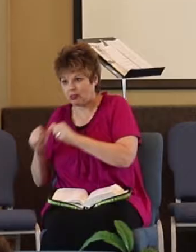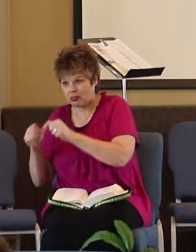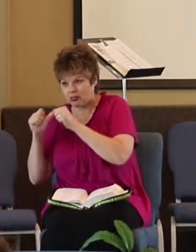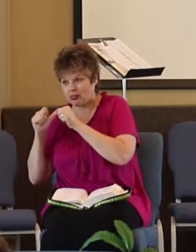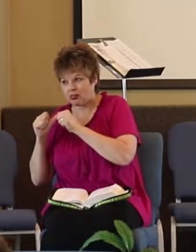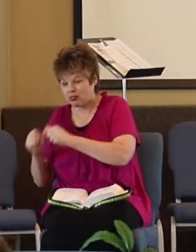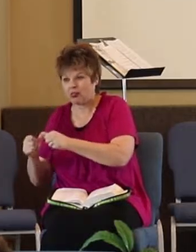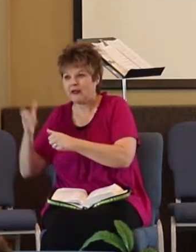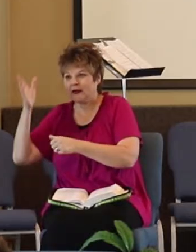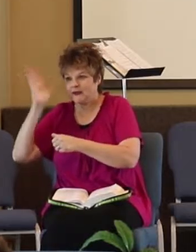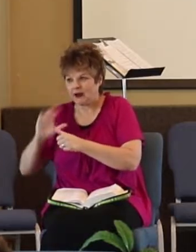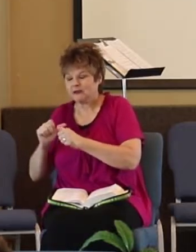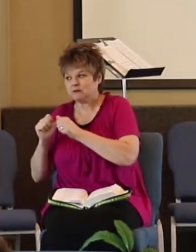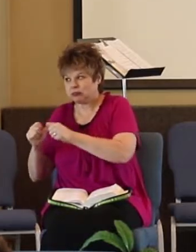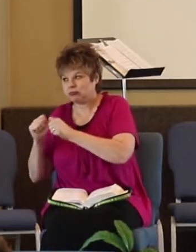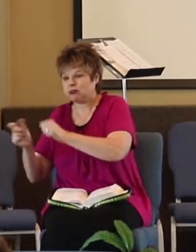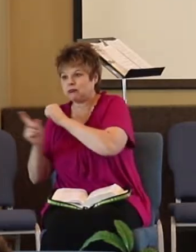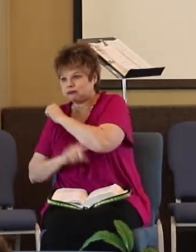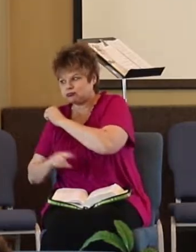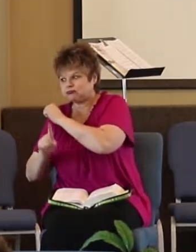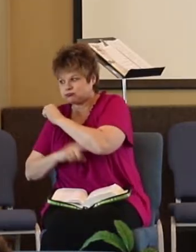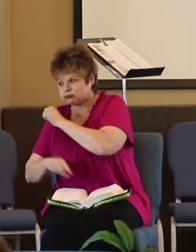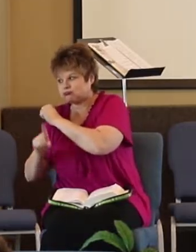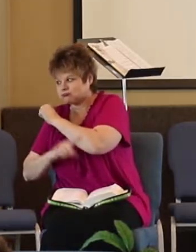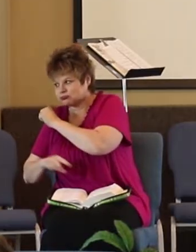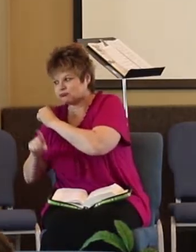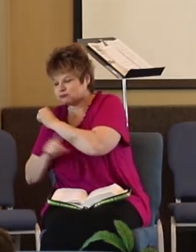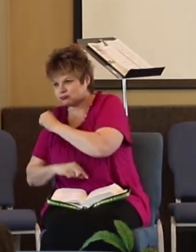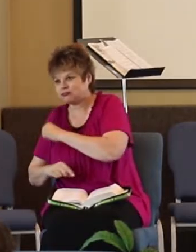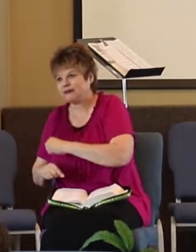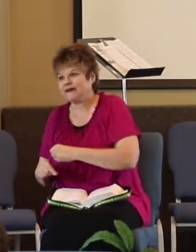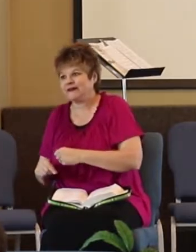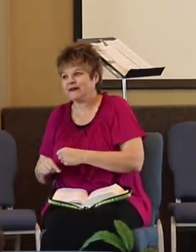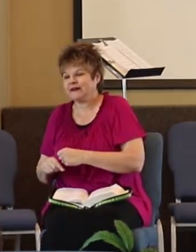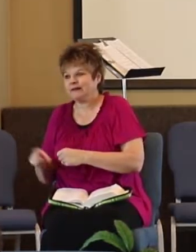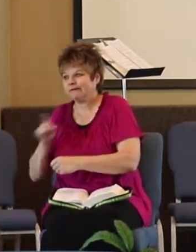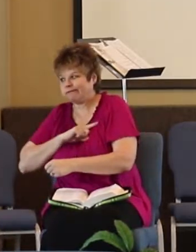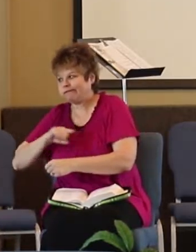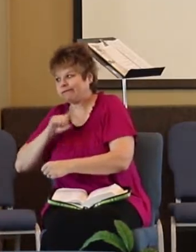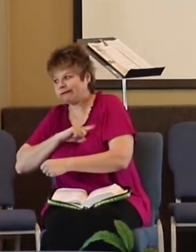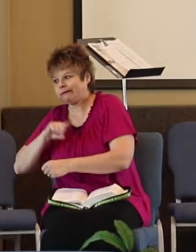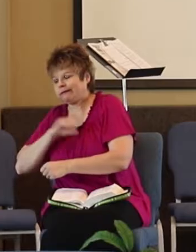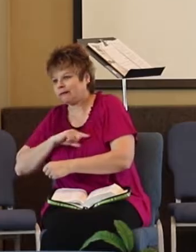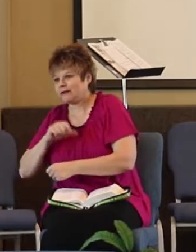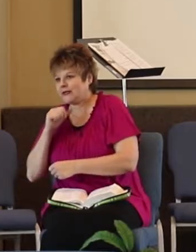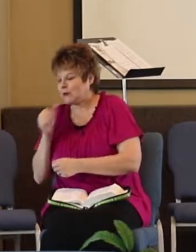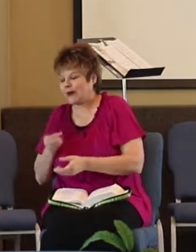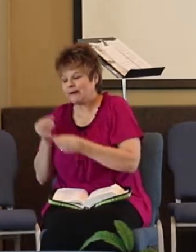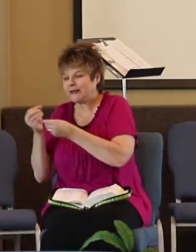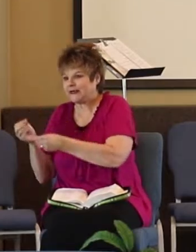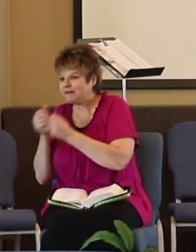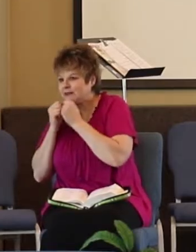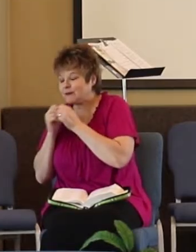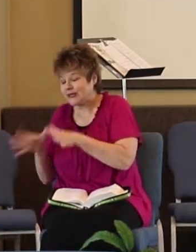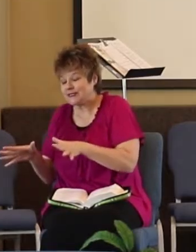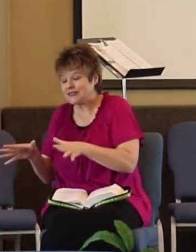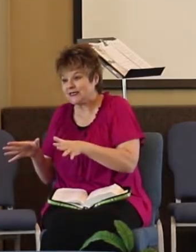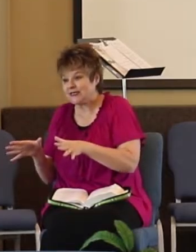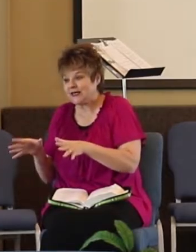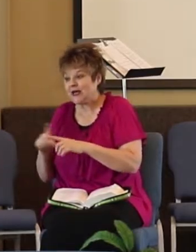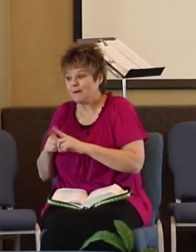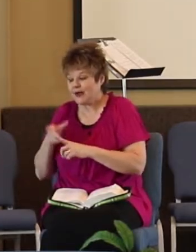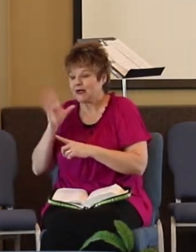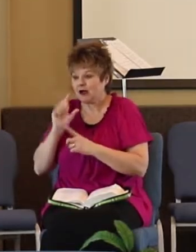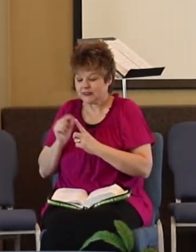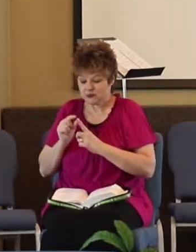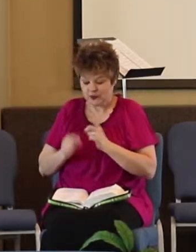is constantly chastening us and disciplining us, then we're not receiving the blessing. But God's in his word